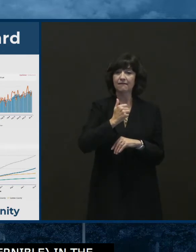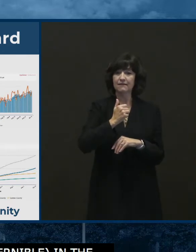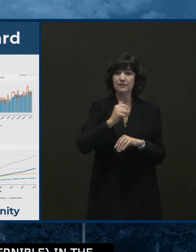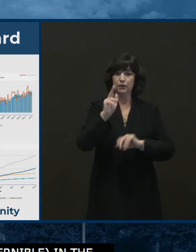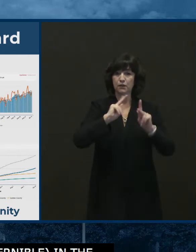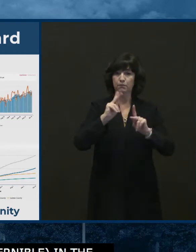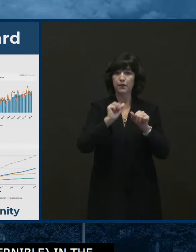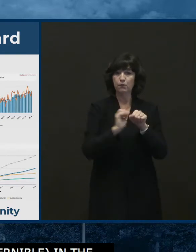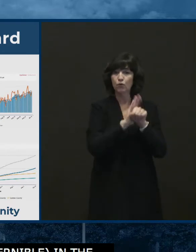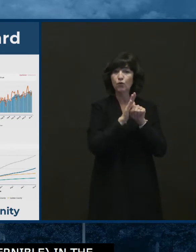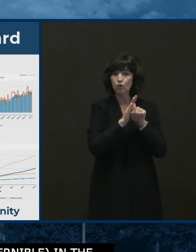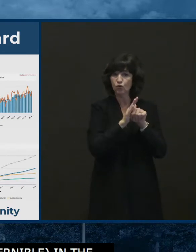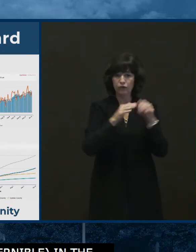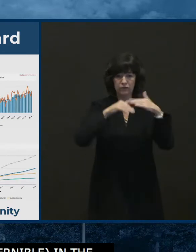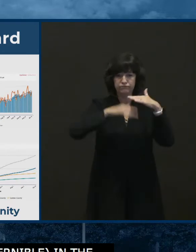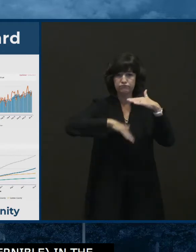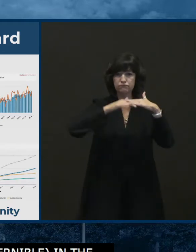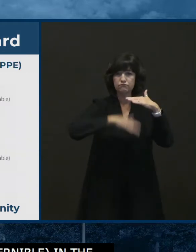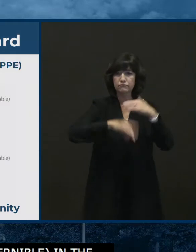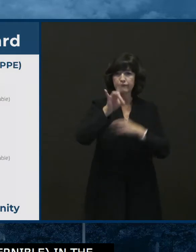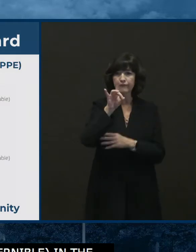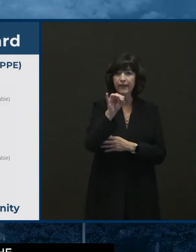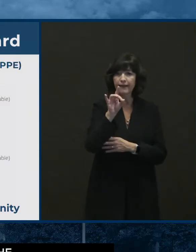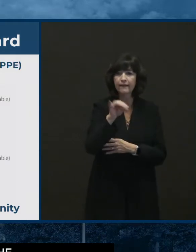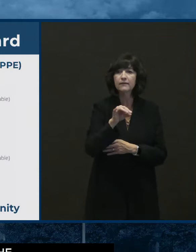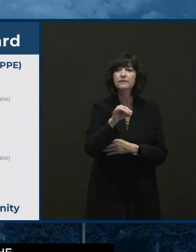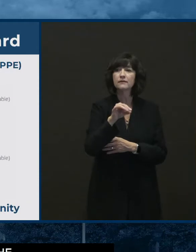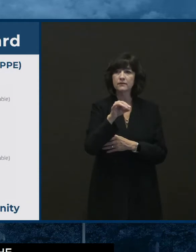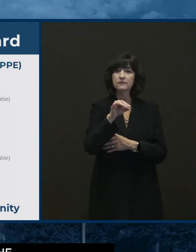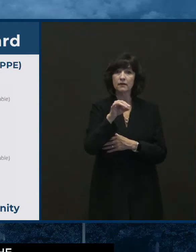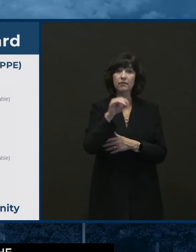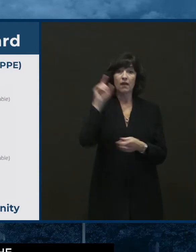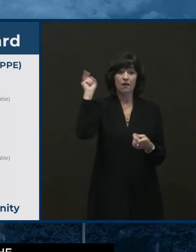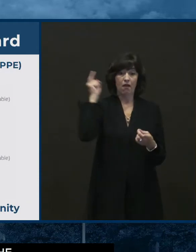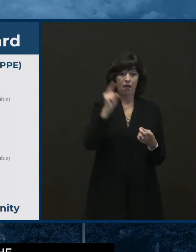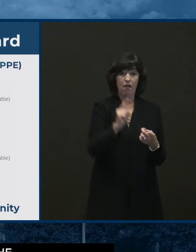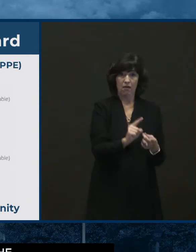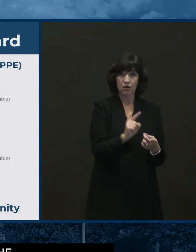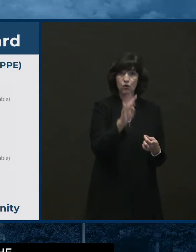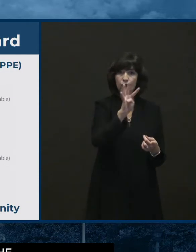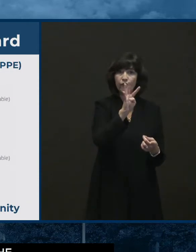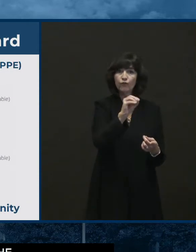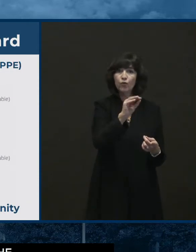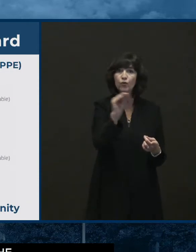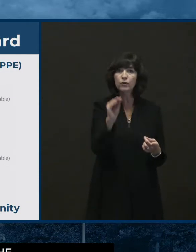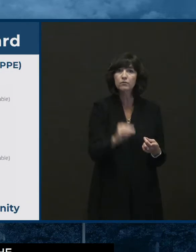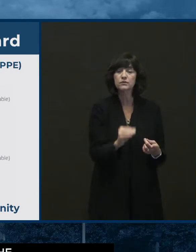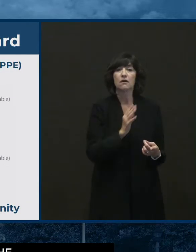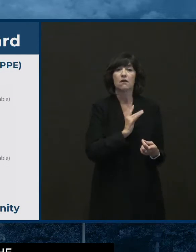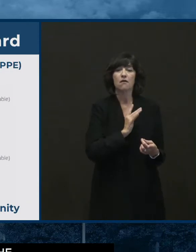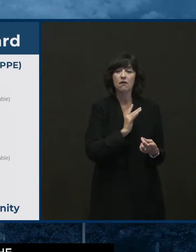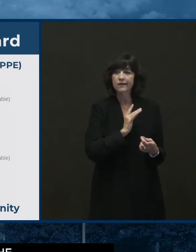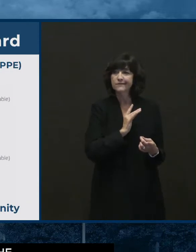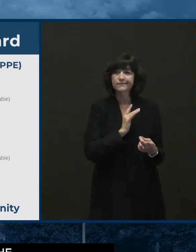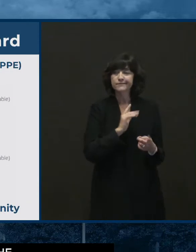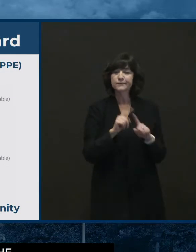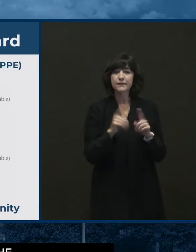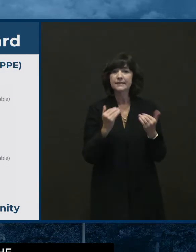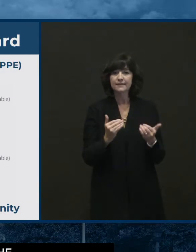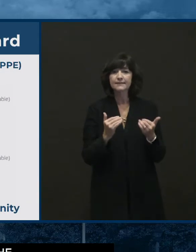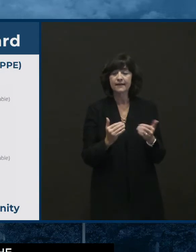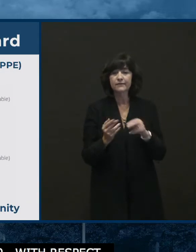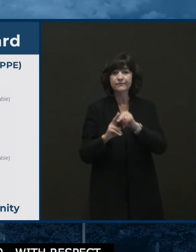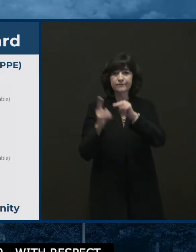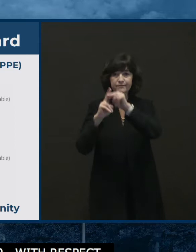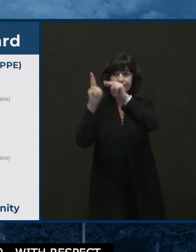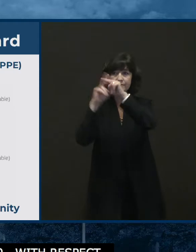and hospitalizations ticked down as low as 40. With respect to the data dashboard on personal